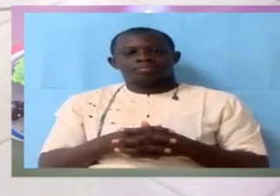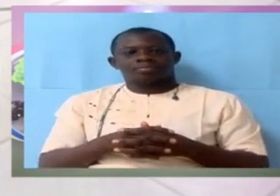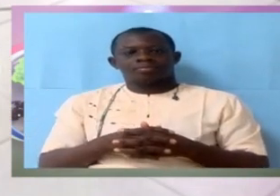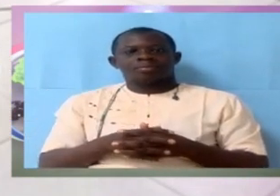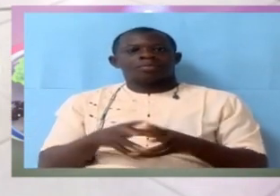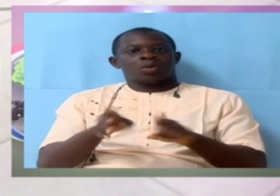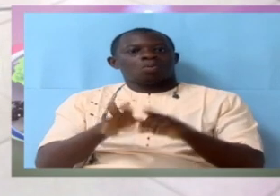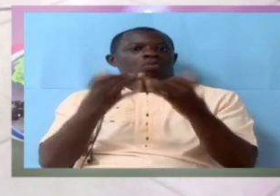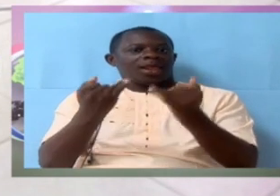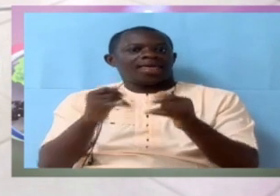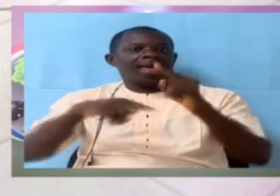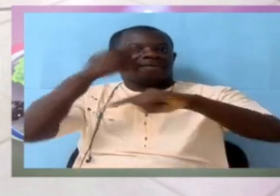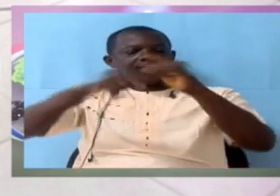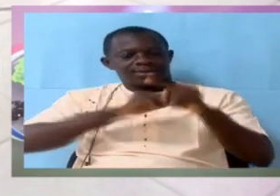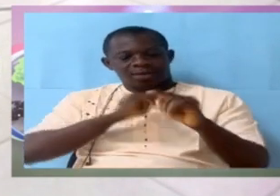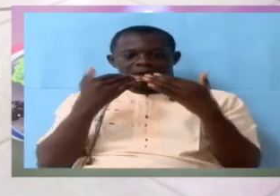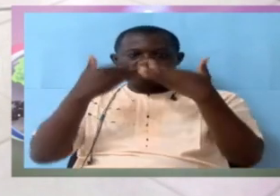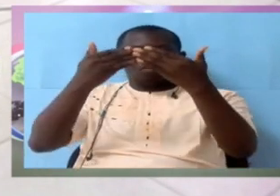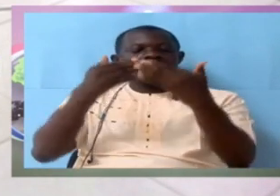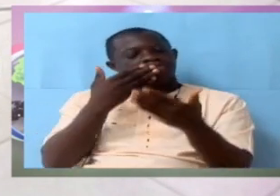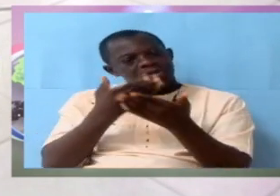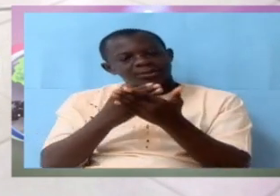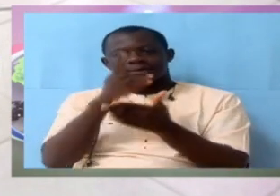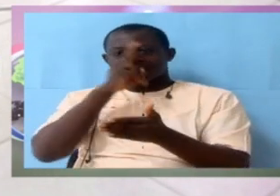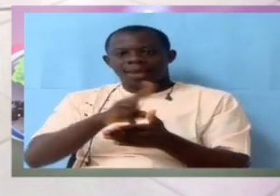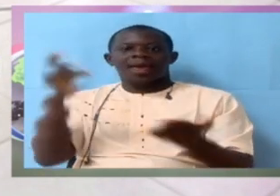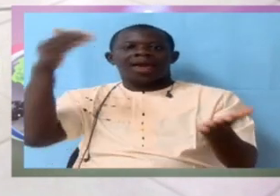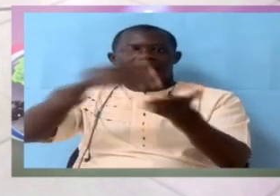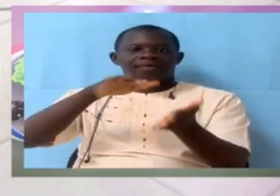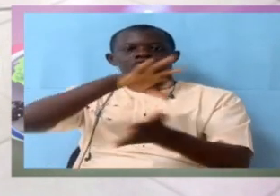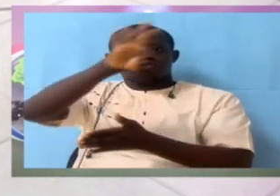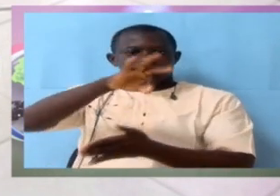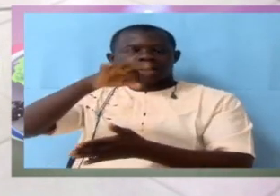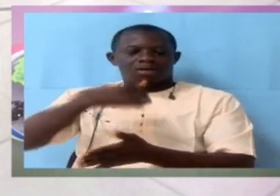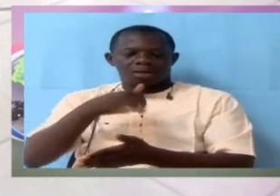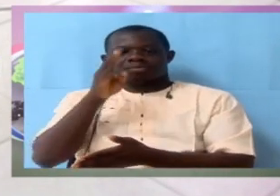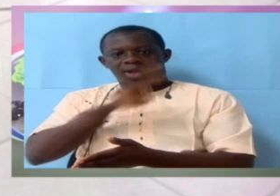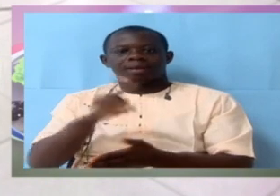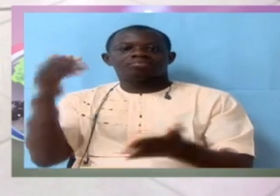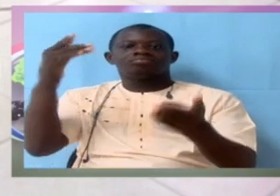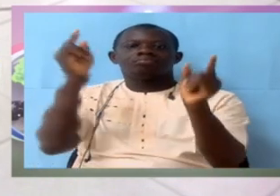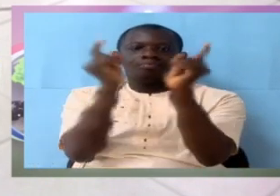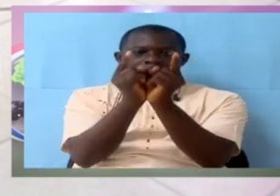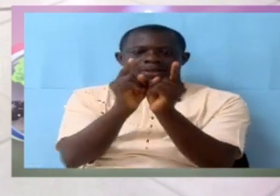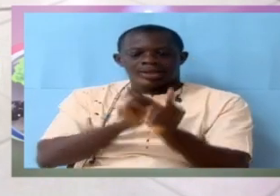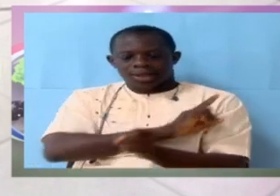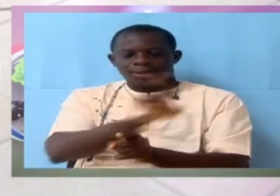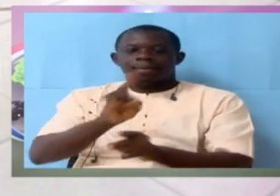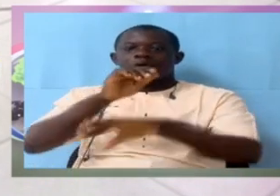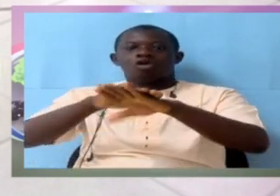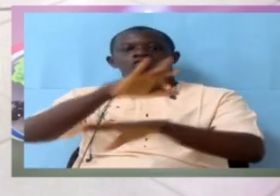Well, after he informed me to come on that Thursday, I came to meet them on that Thursday.